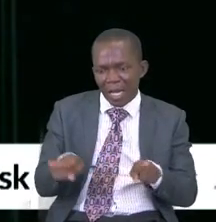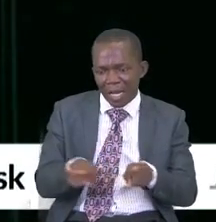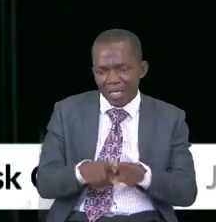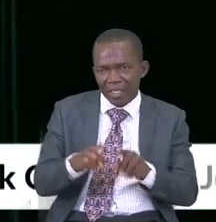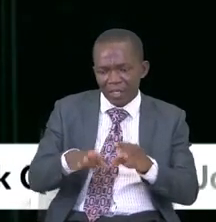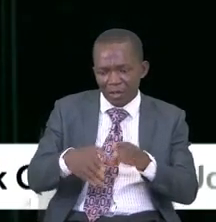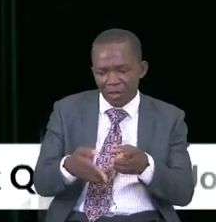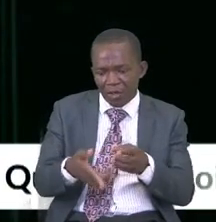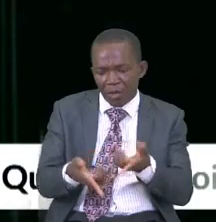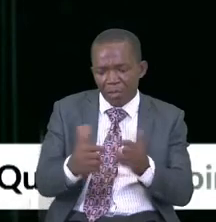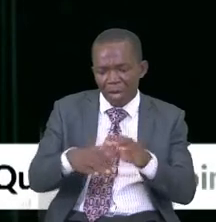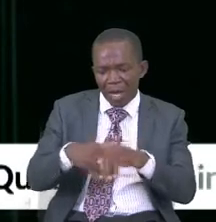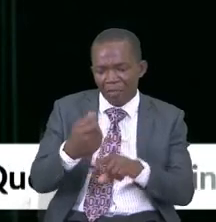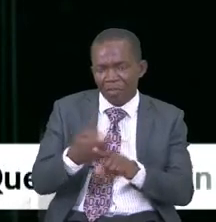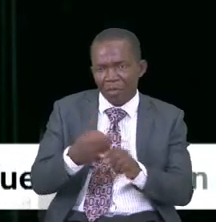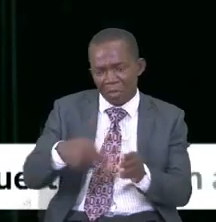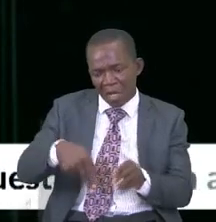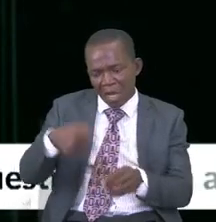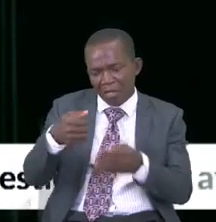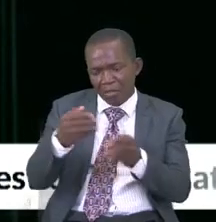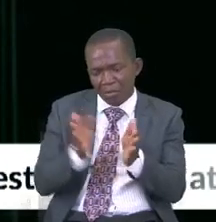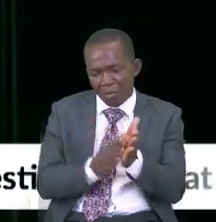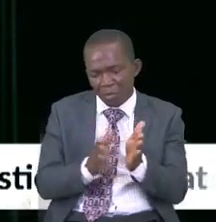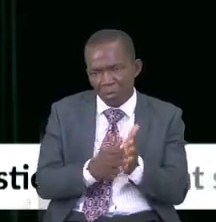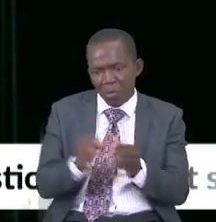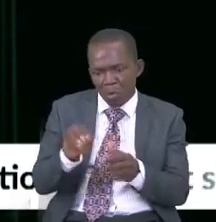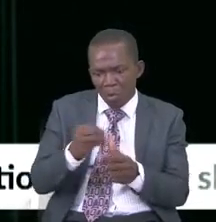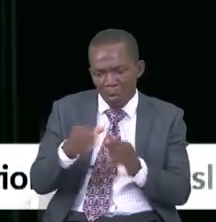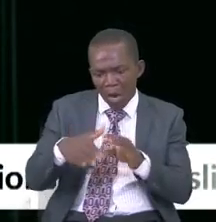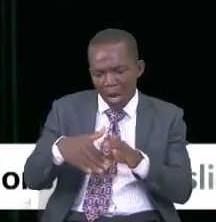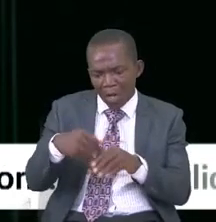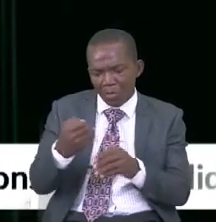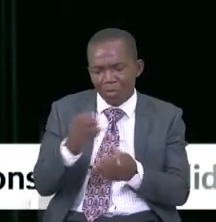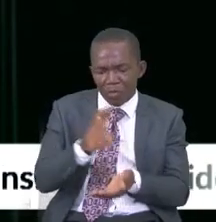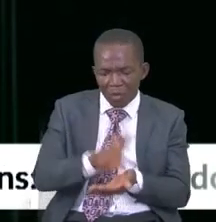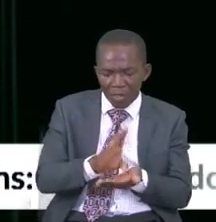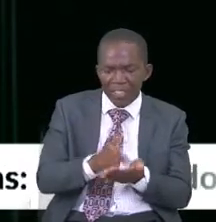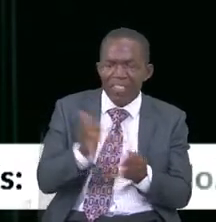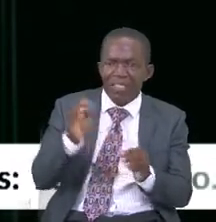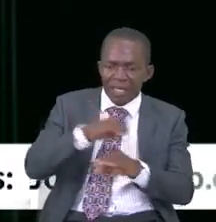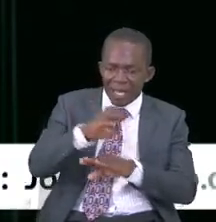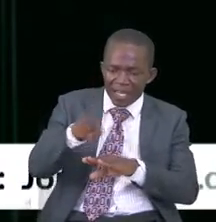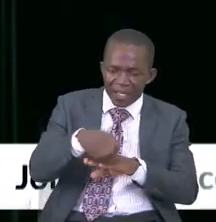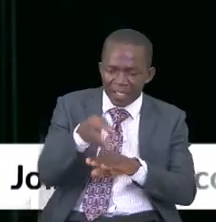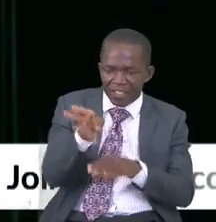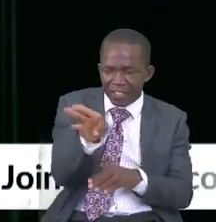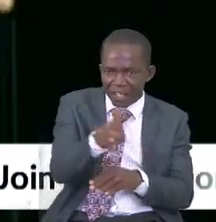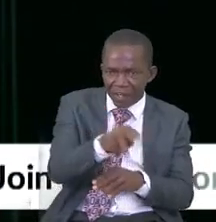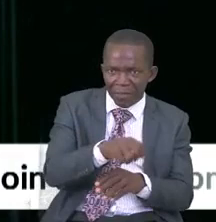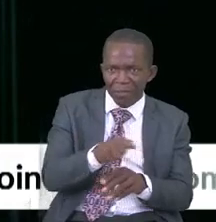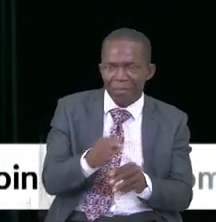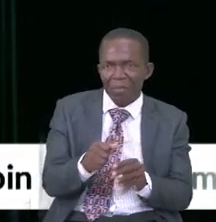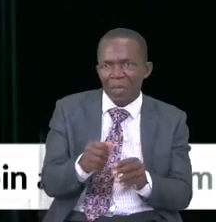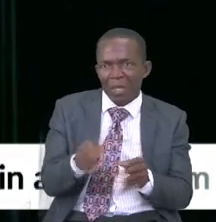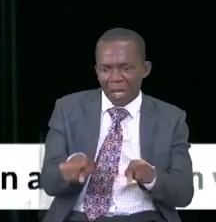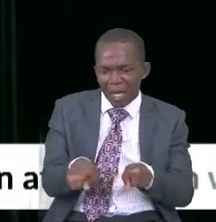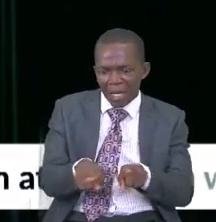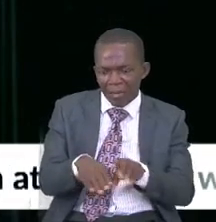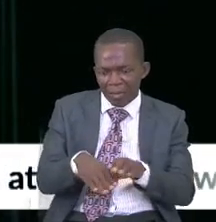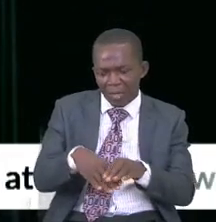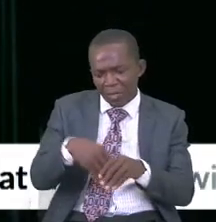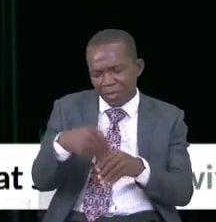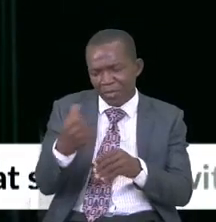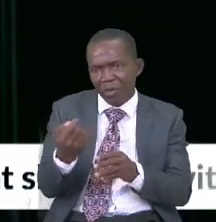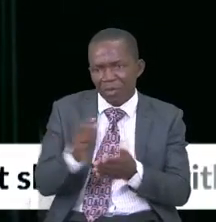them. In college, engage them. As they become young professionals, like our wonderful young professionals that we have, engage